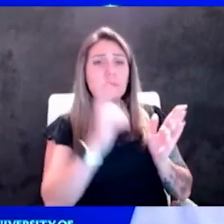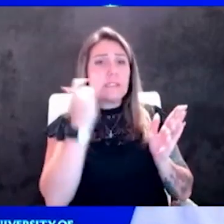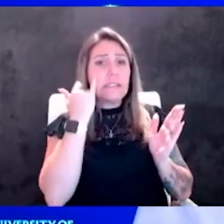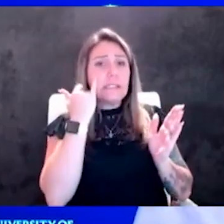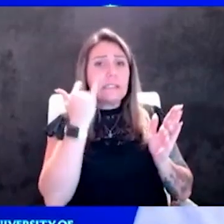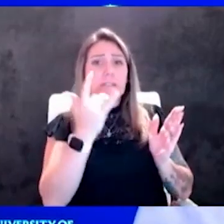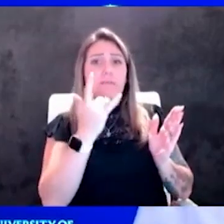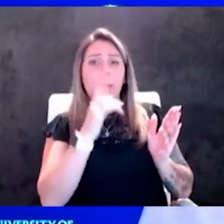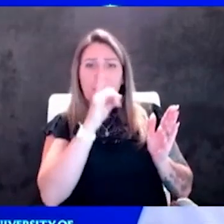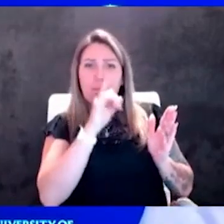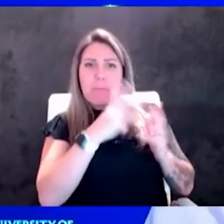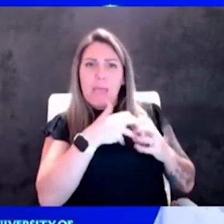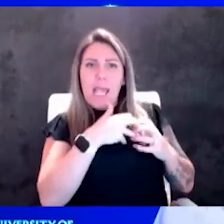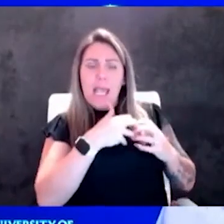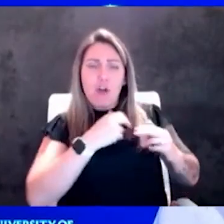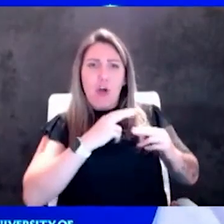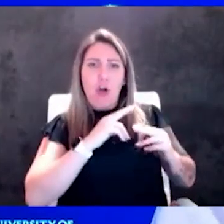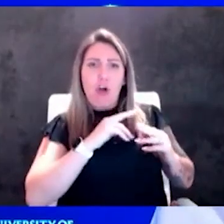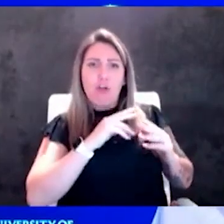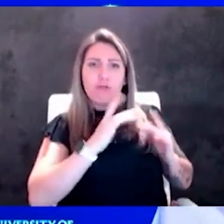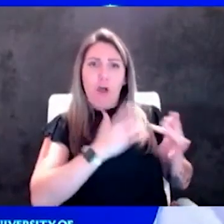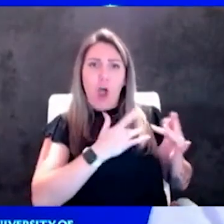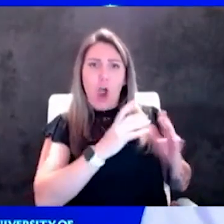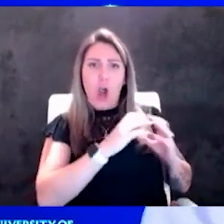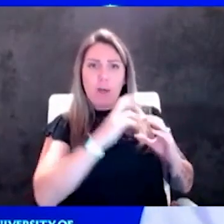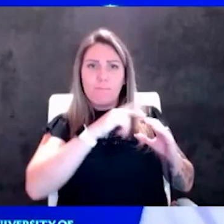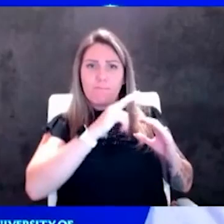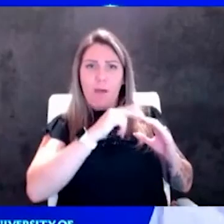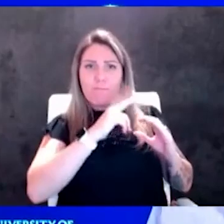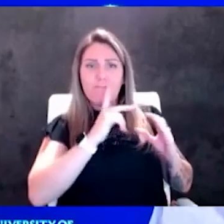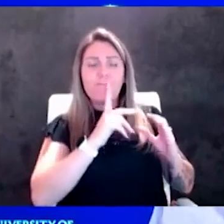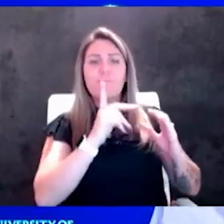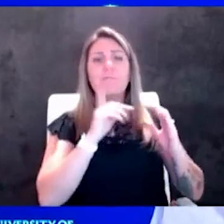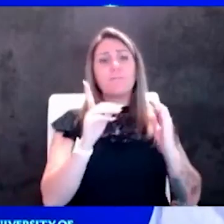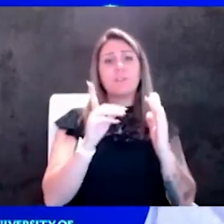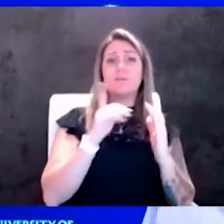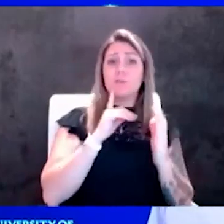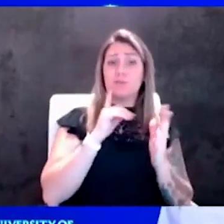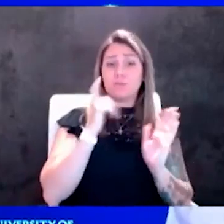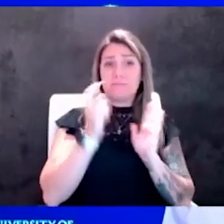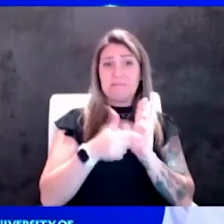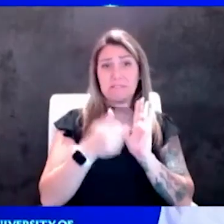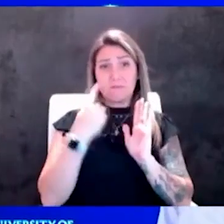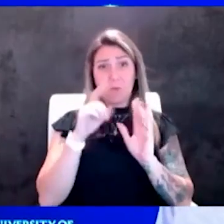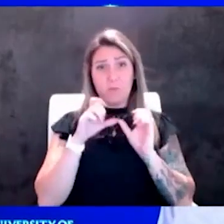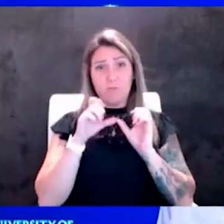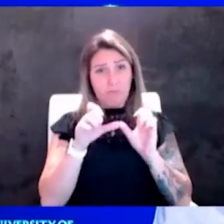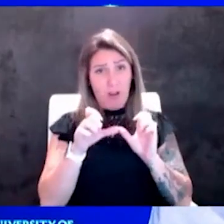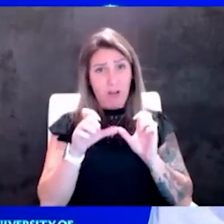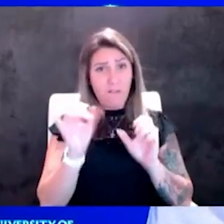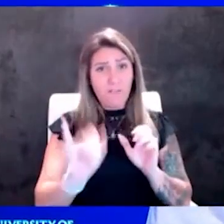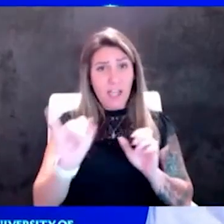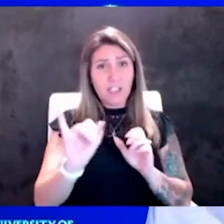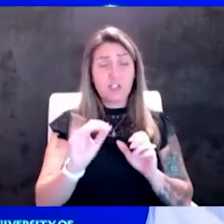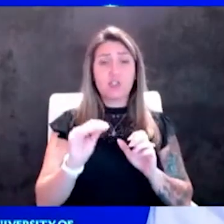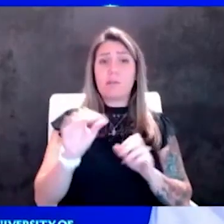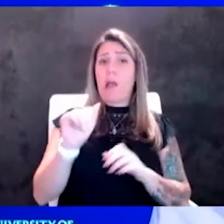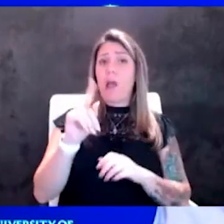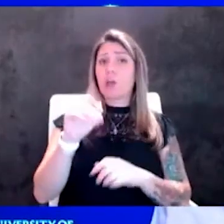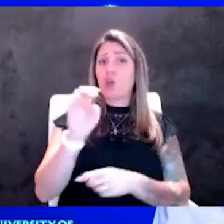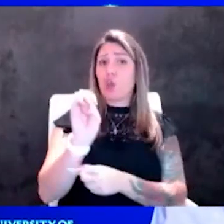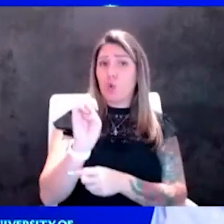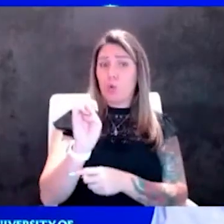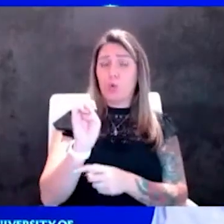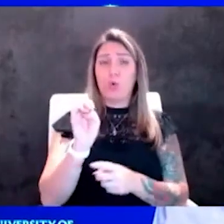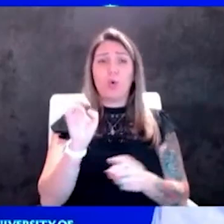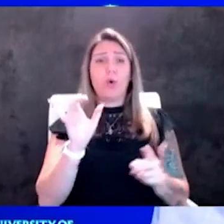infected and things of that nature. So there are indications for chronic infections like that. As far as acute infections, for that question that